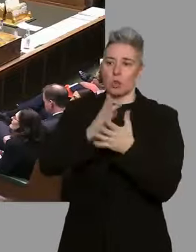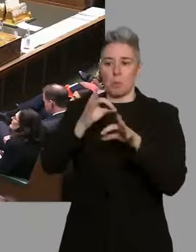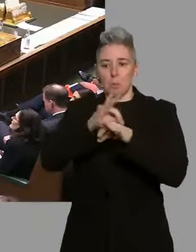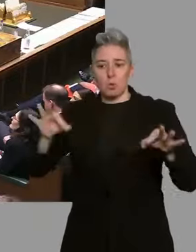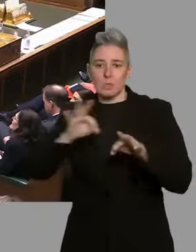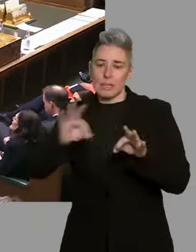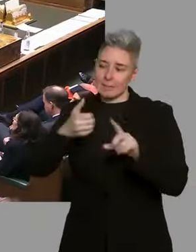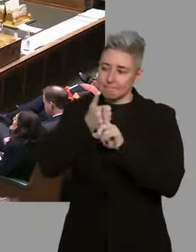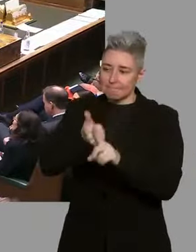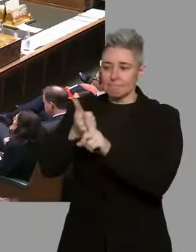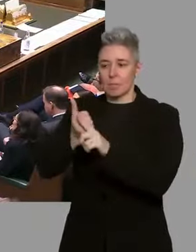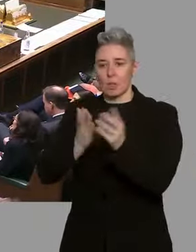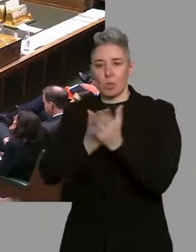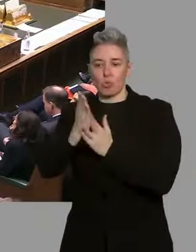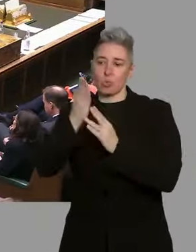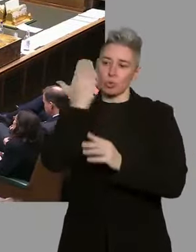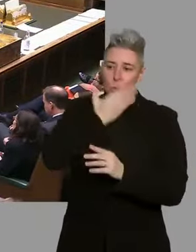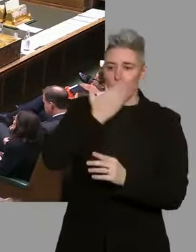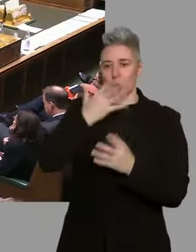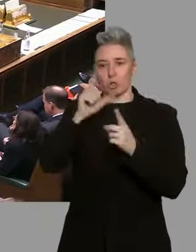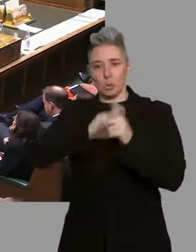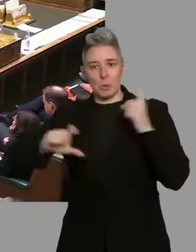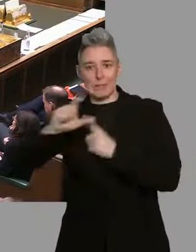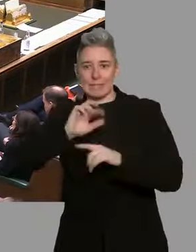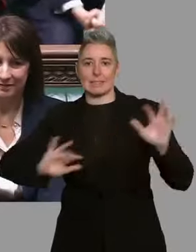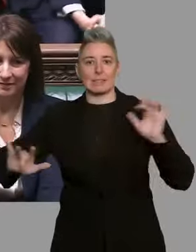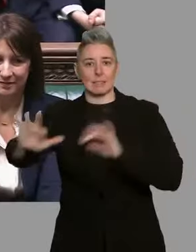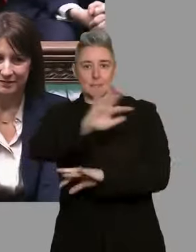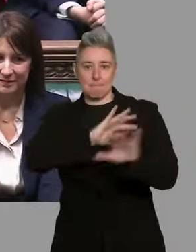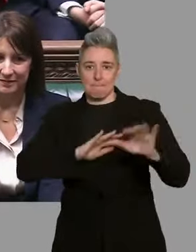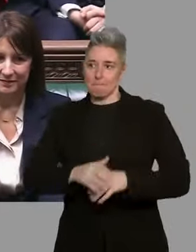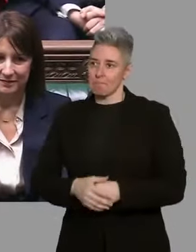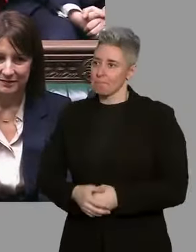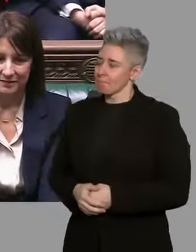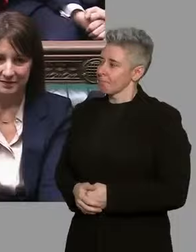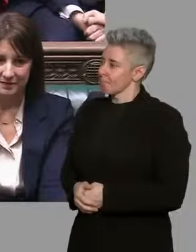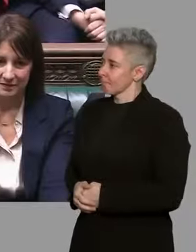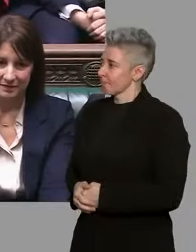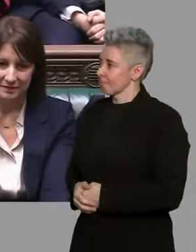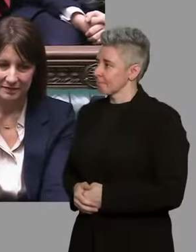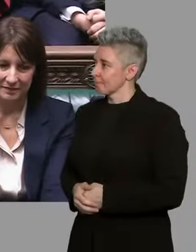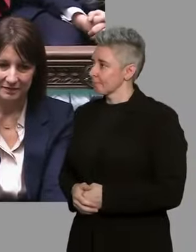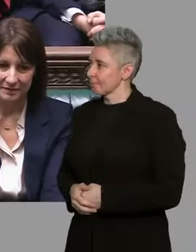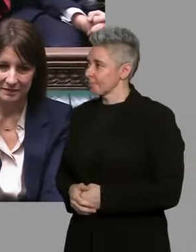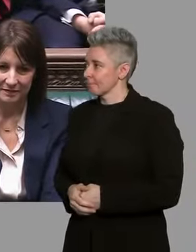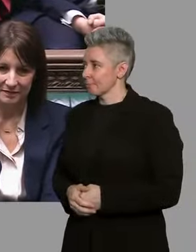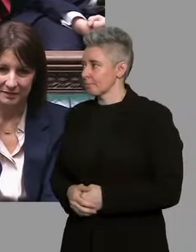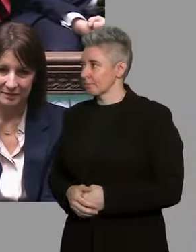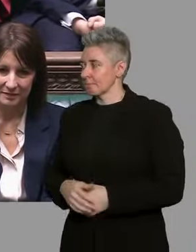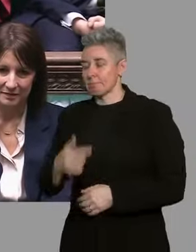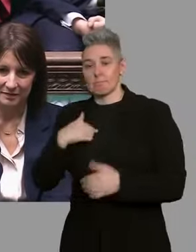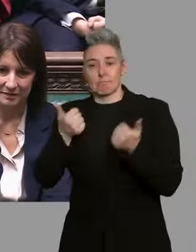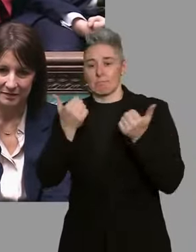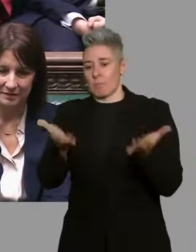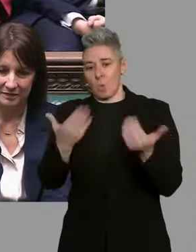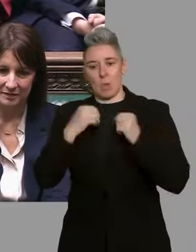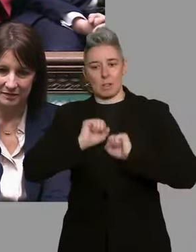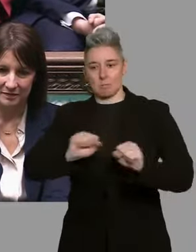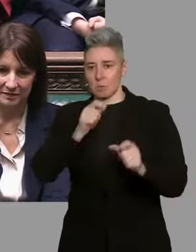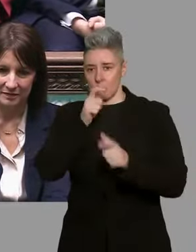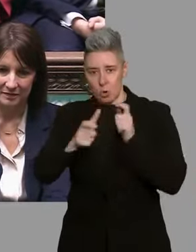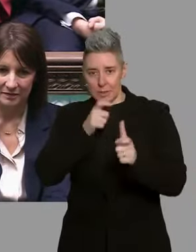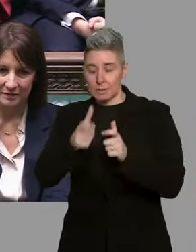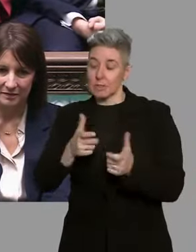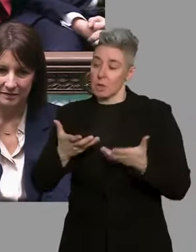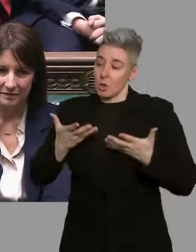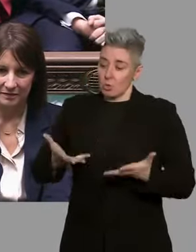Well, Mr. Speaker, I welcome his comments, and as he will know, today we're introducing the landmark Children's